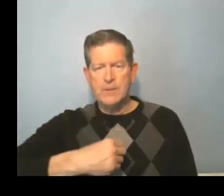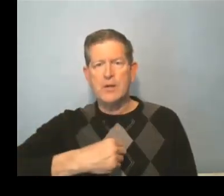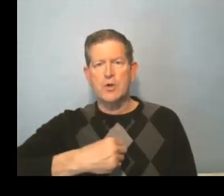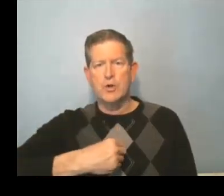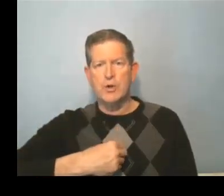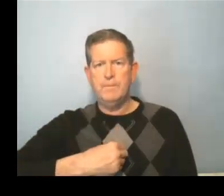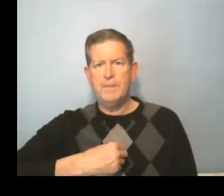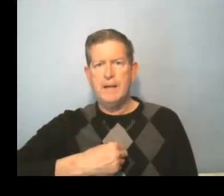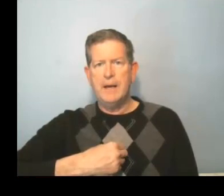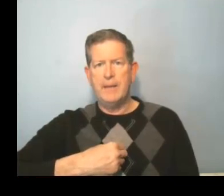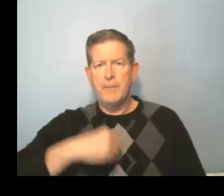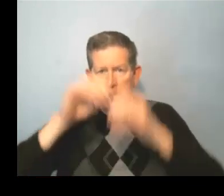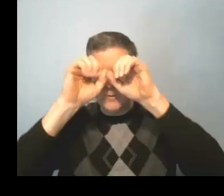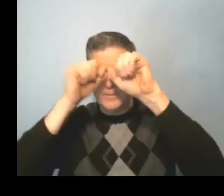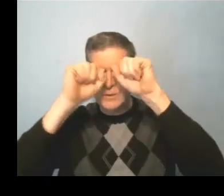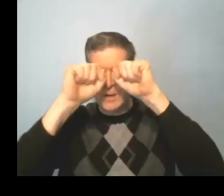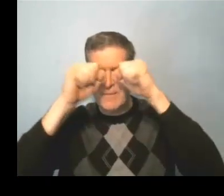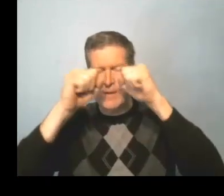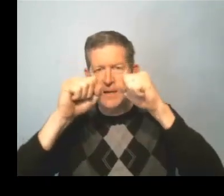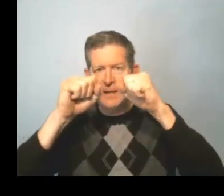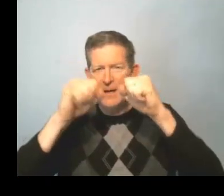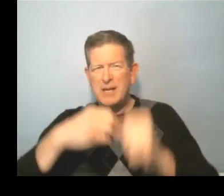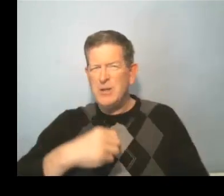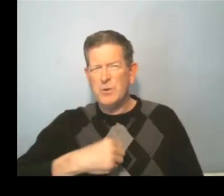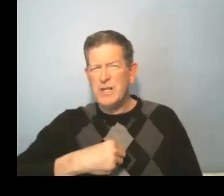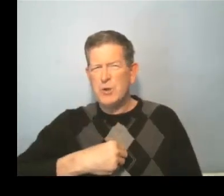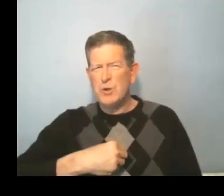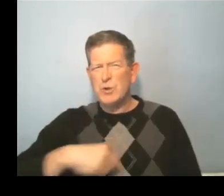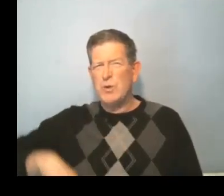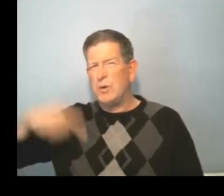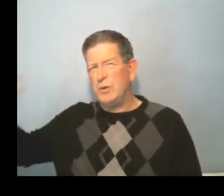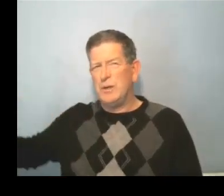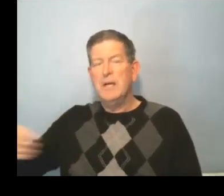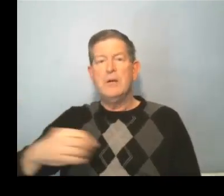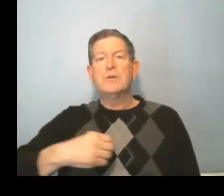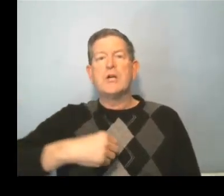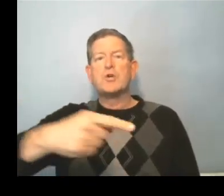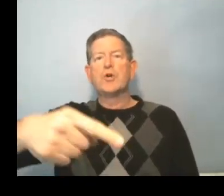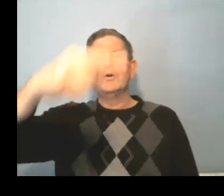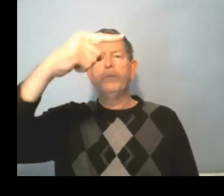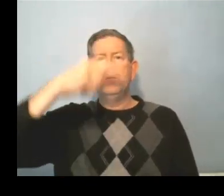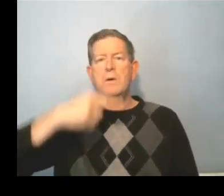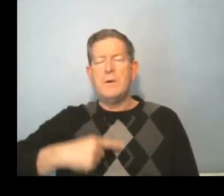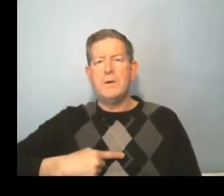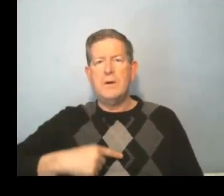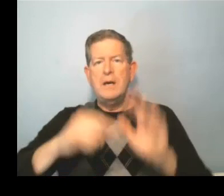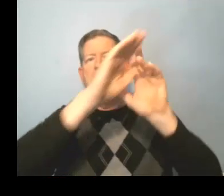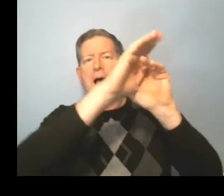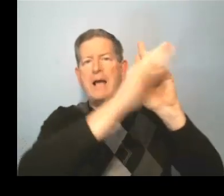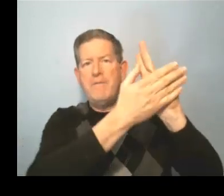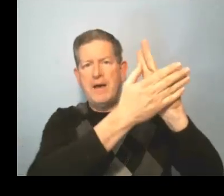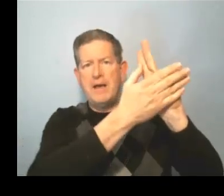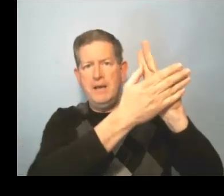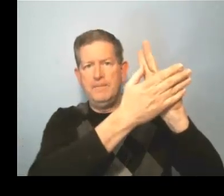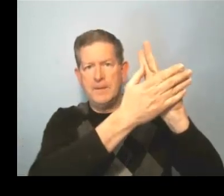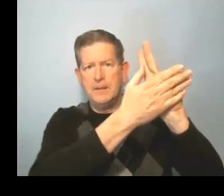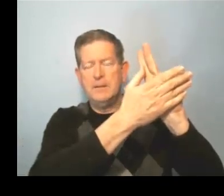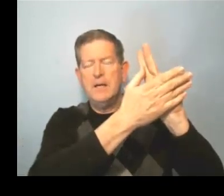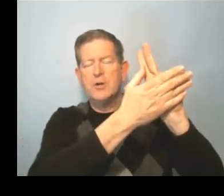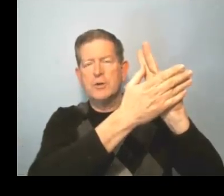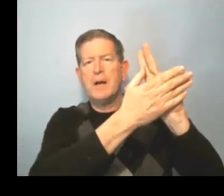the subject, je. And then remember the verb is se réveiller. You don't say je se, do you? You say je me